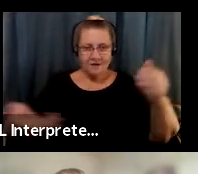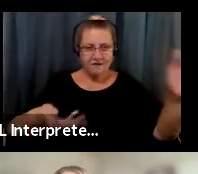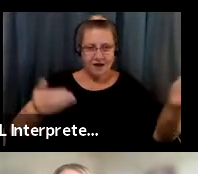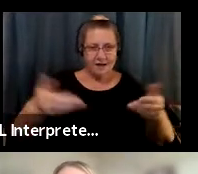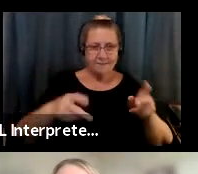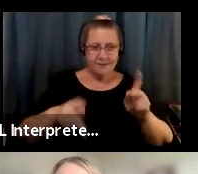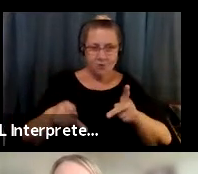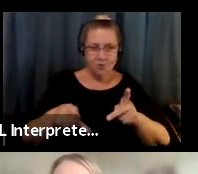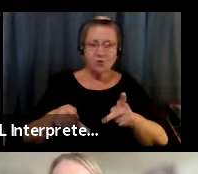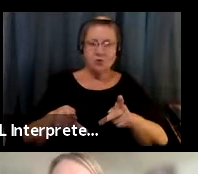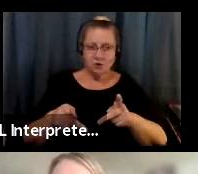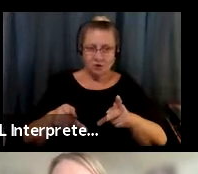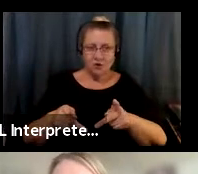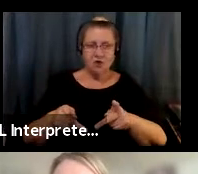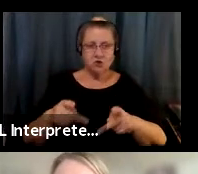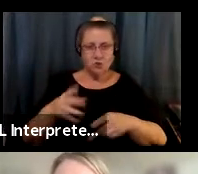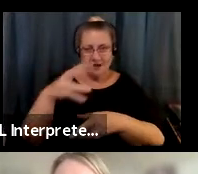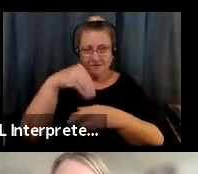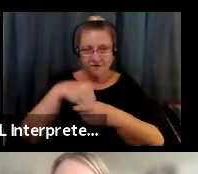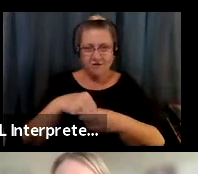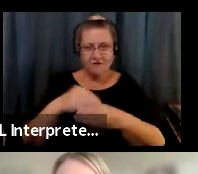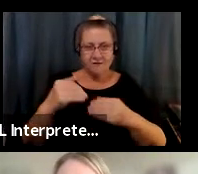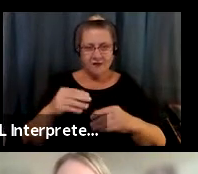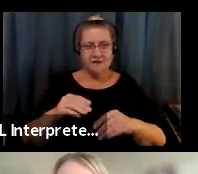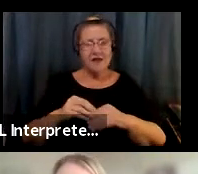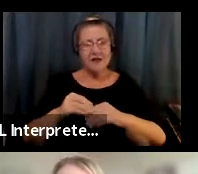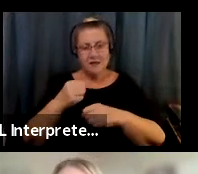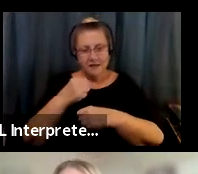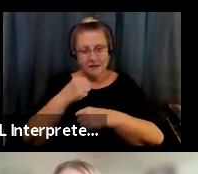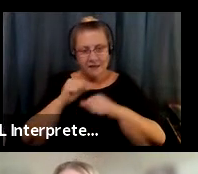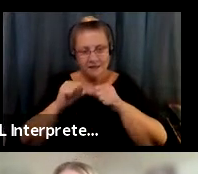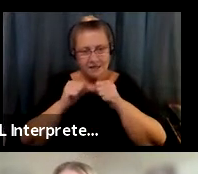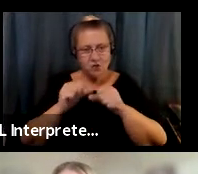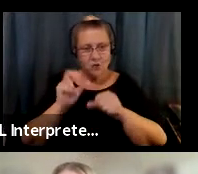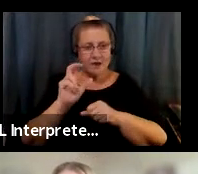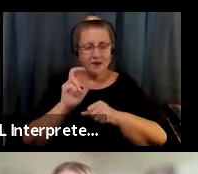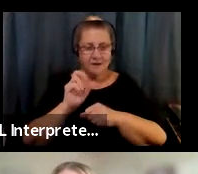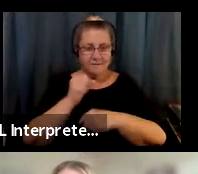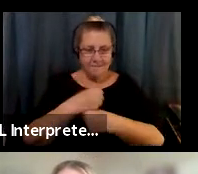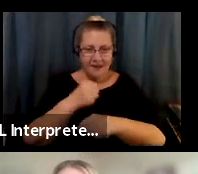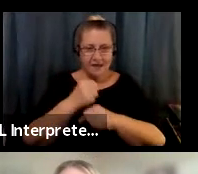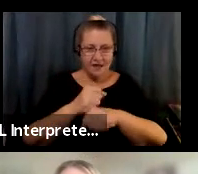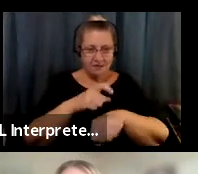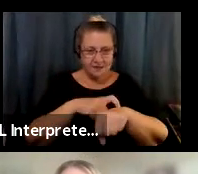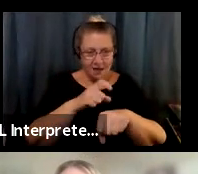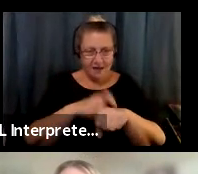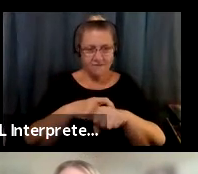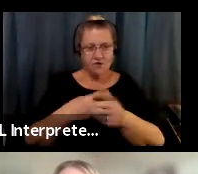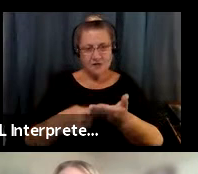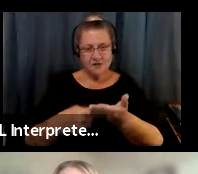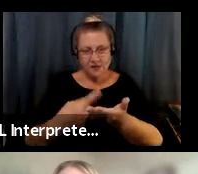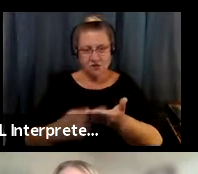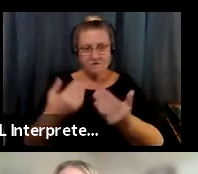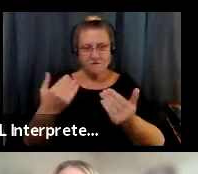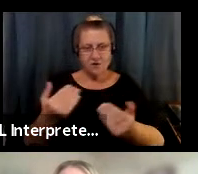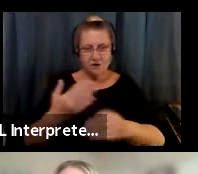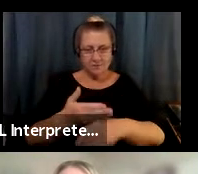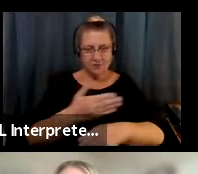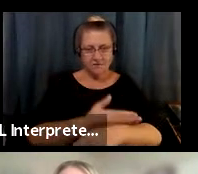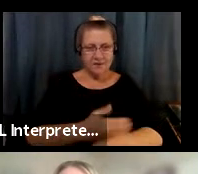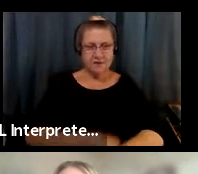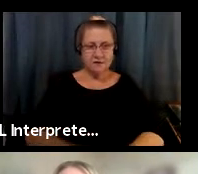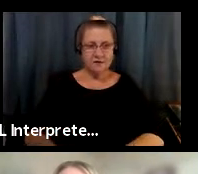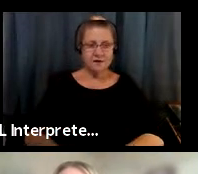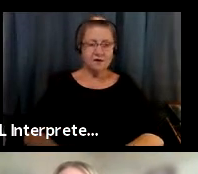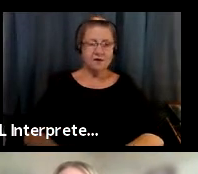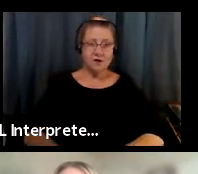time and energy into making these changes a reality. Final comment I'll make is that another member said, we haven't